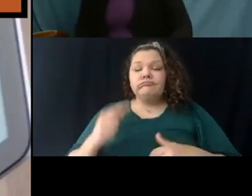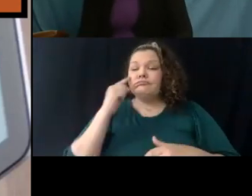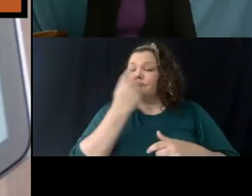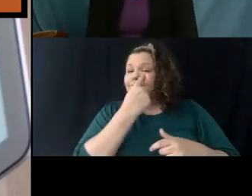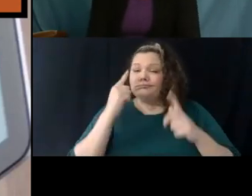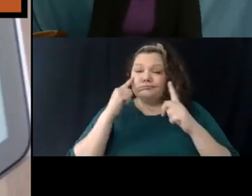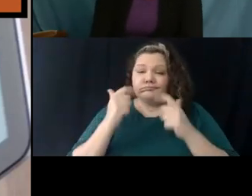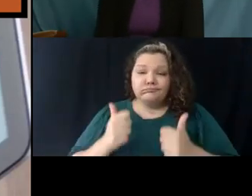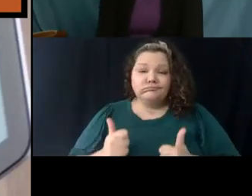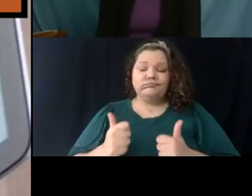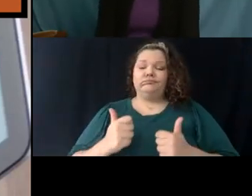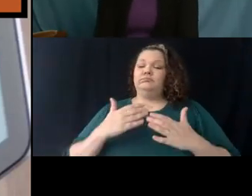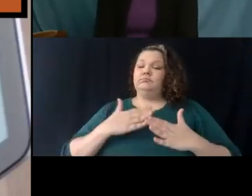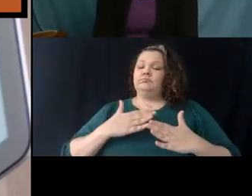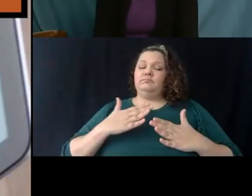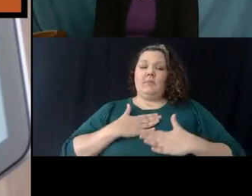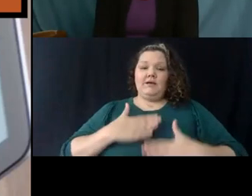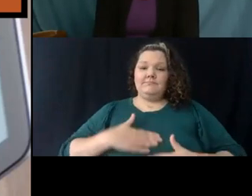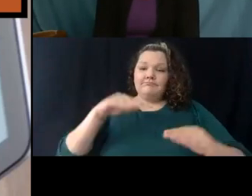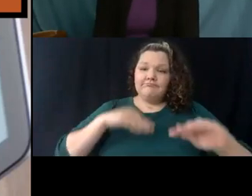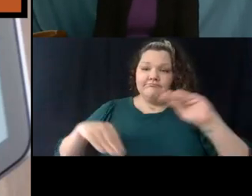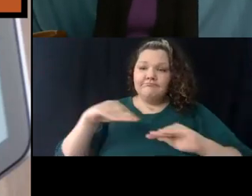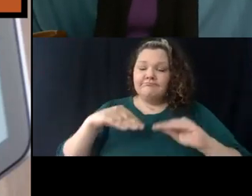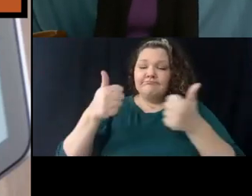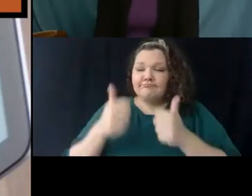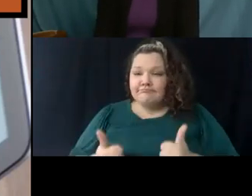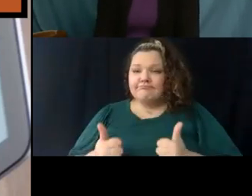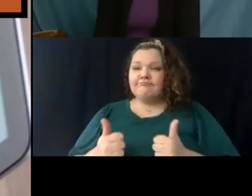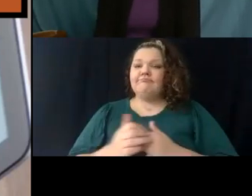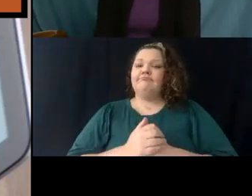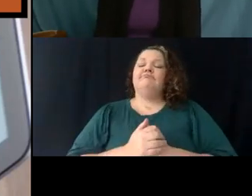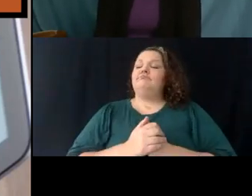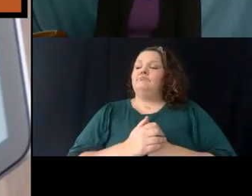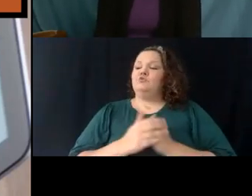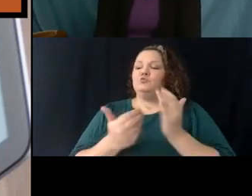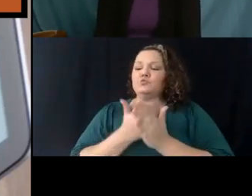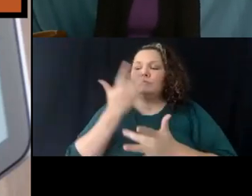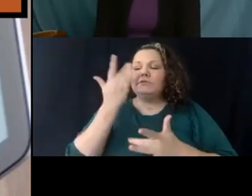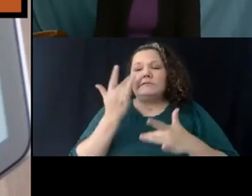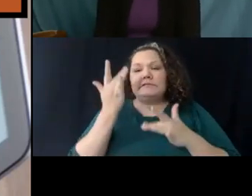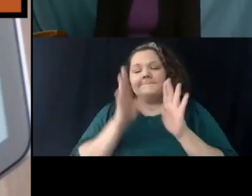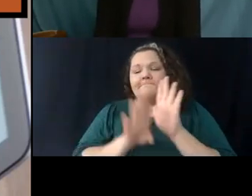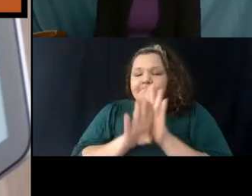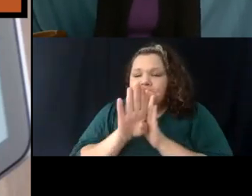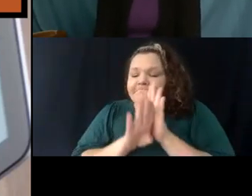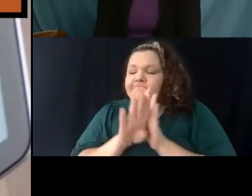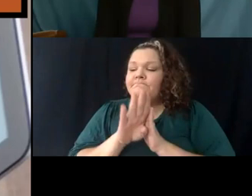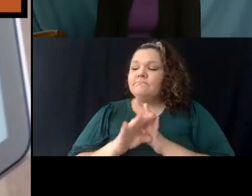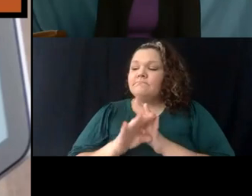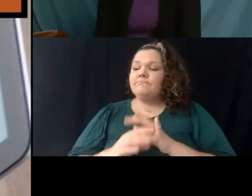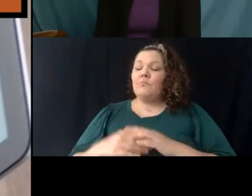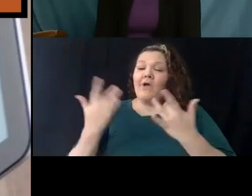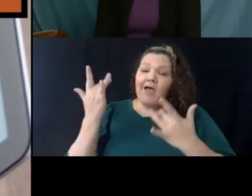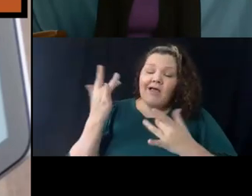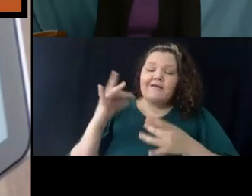deteriorate. We potentially lose our hearing, our eyesight goes, we deal with our own health problems, and those come